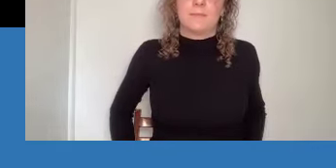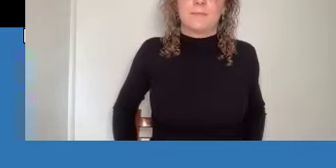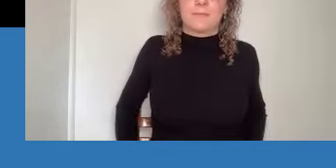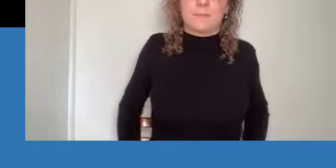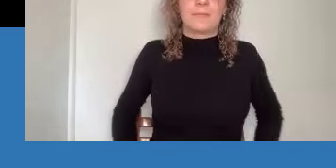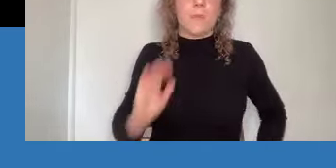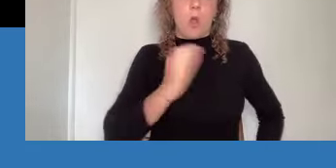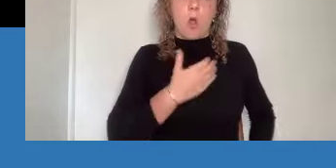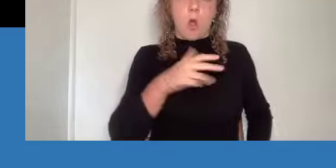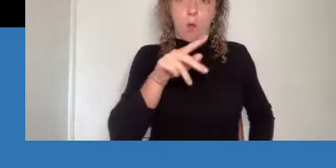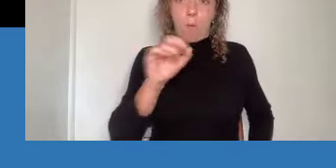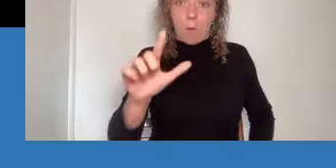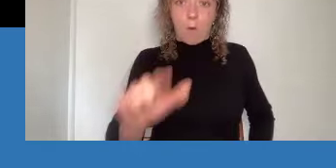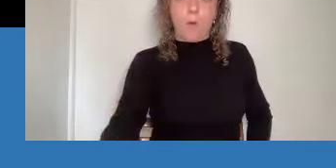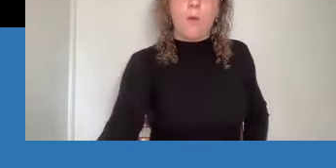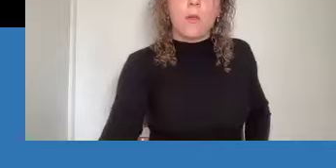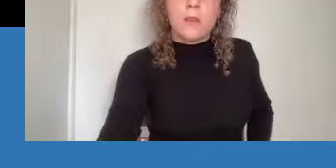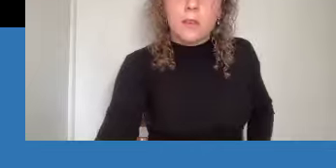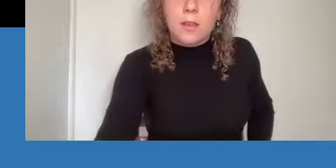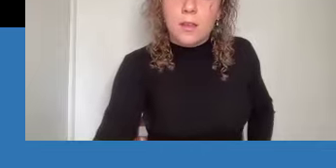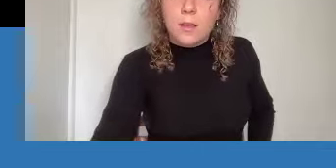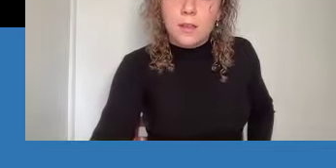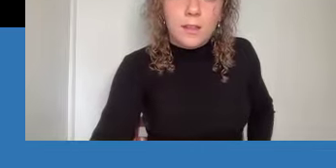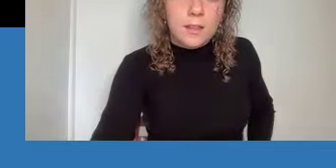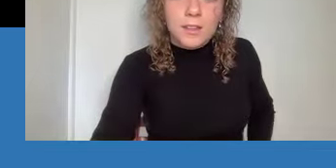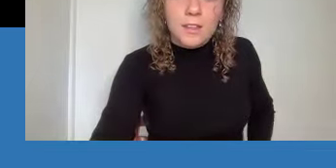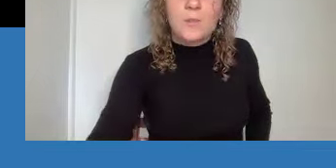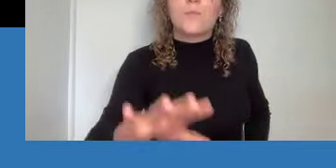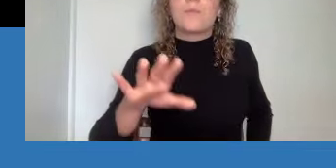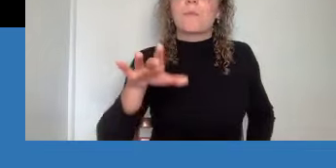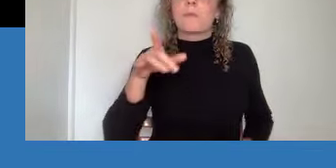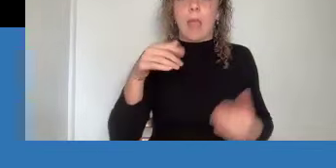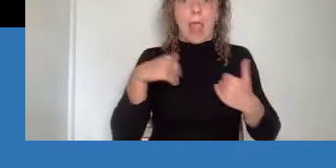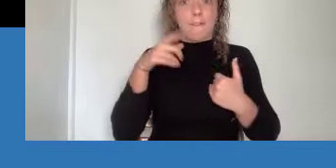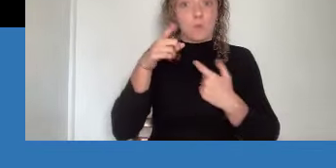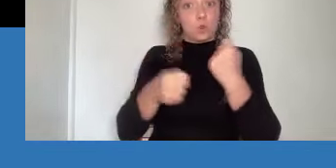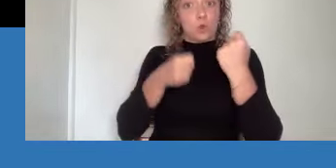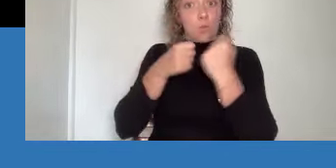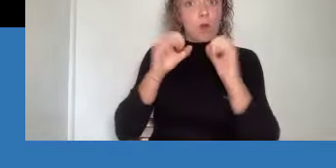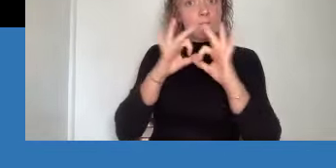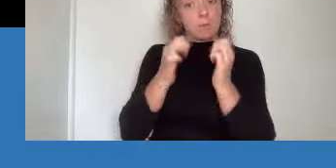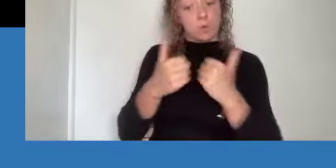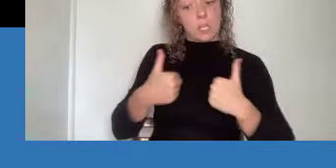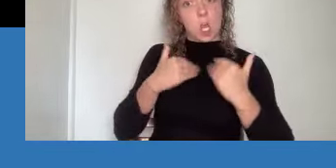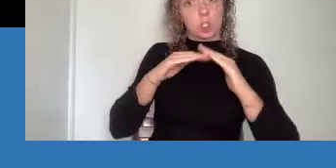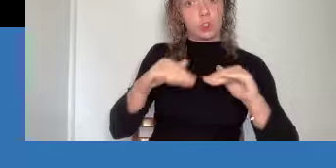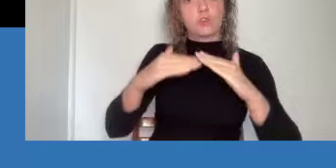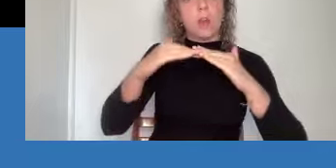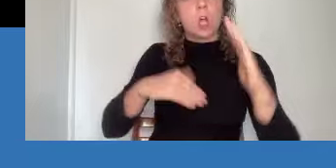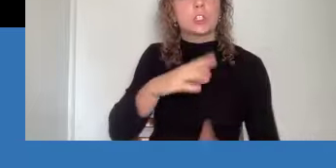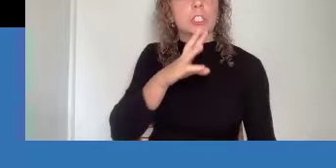And our poll is going to come up with, have you supported families with young children under age